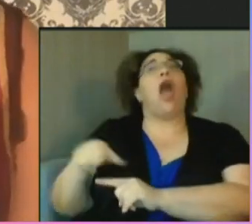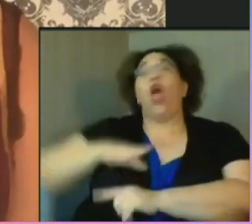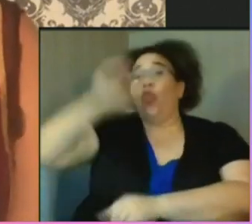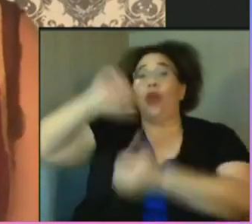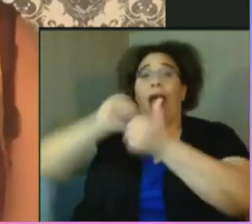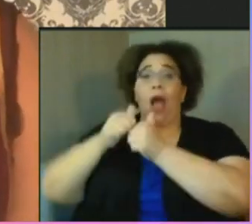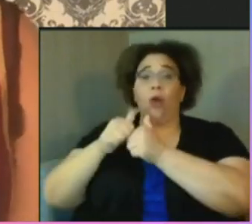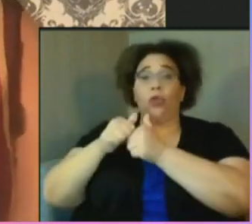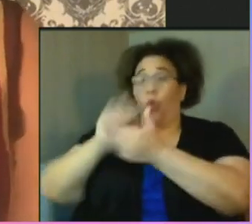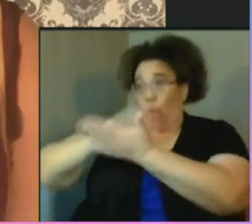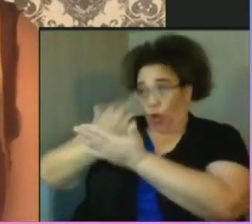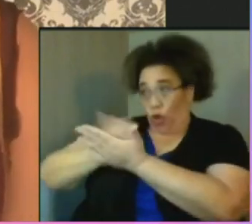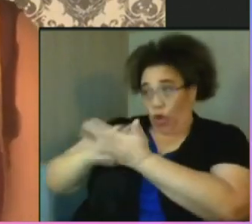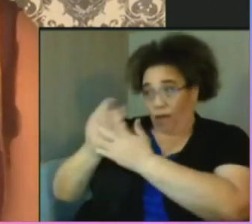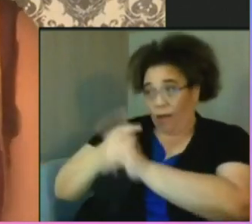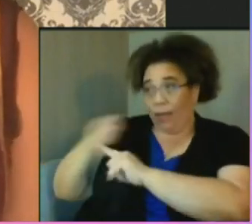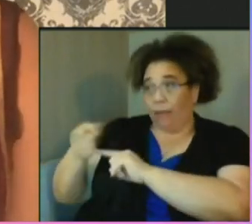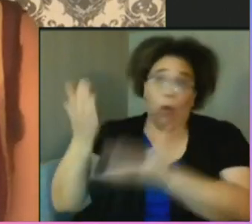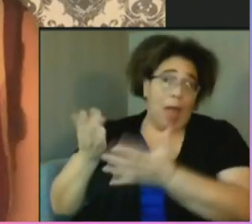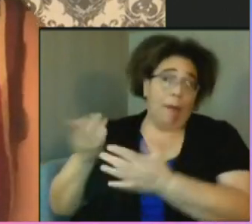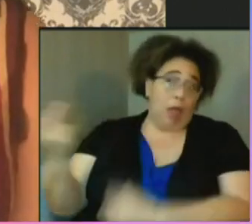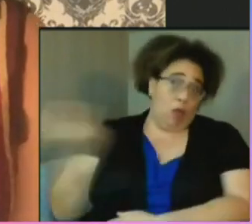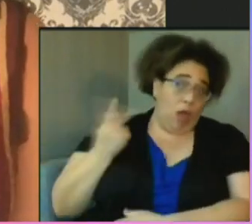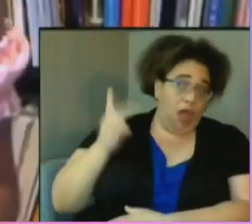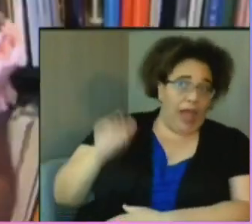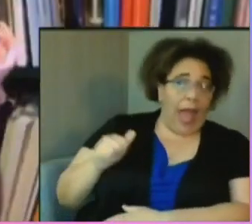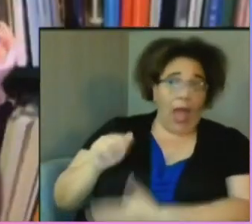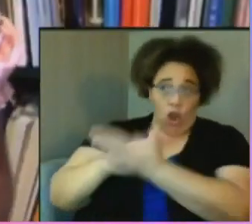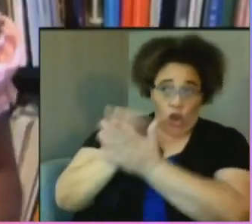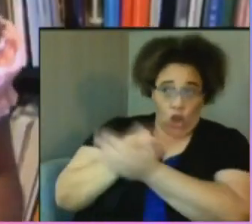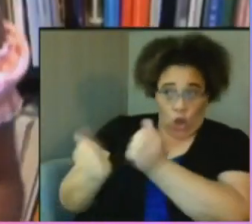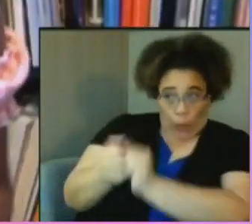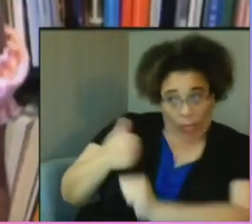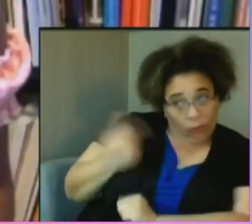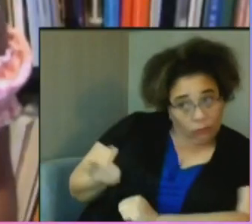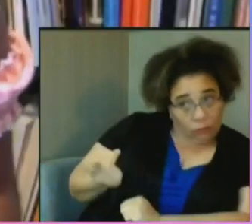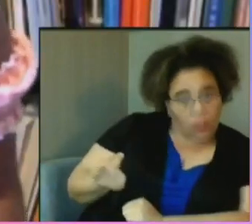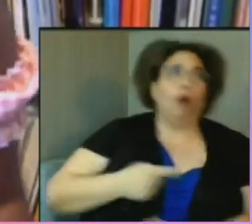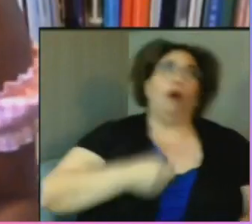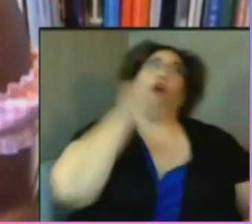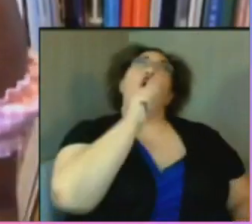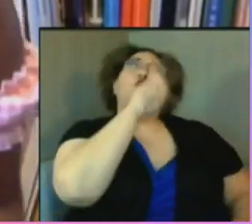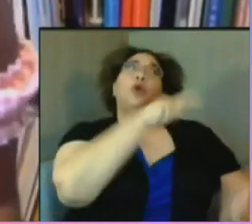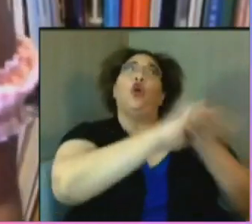Castle Reap and cook-up, so maybe that can be on the agenda. Girl, you gotta cook for me.